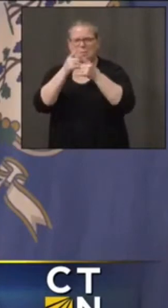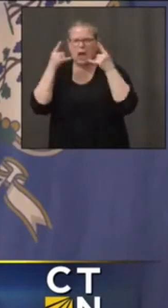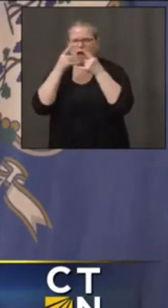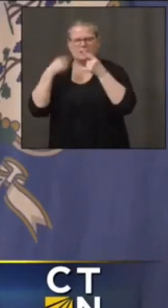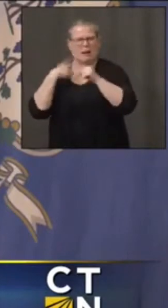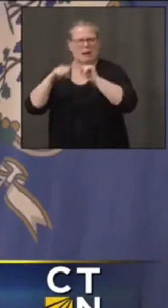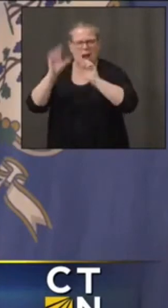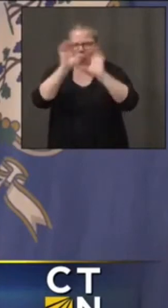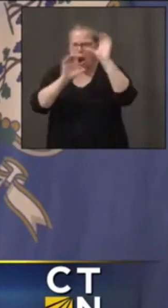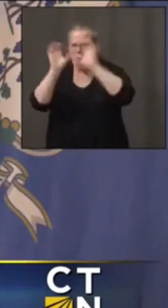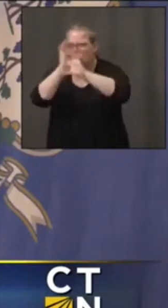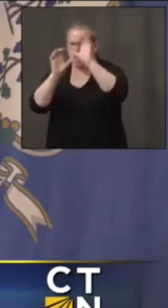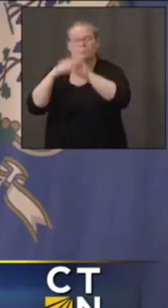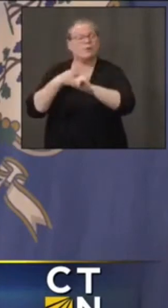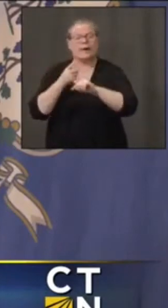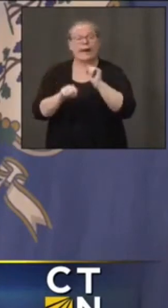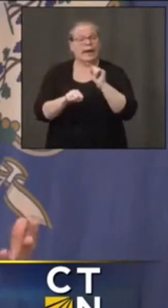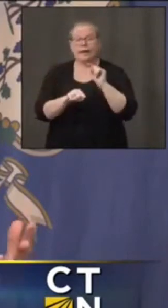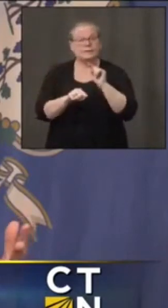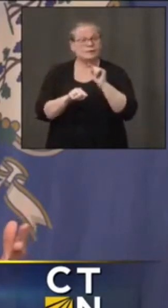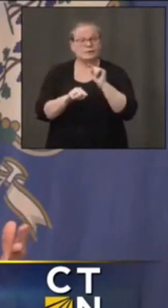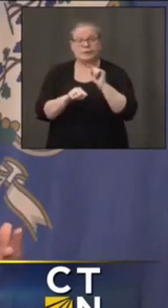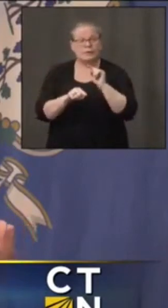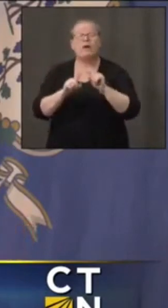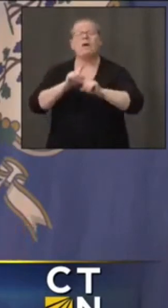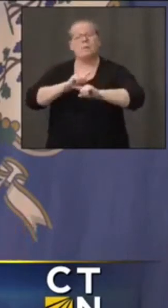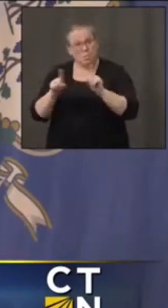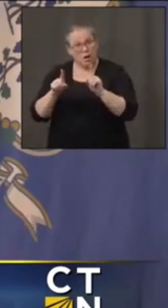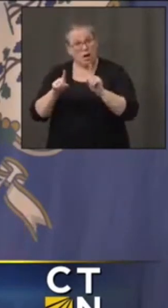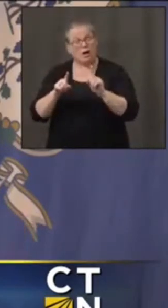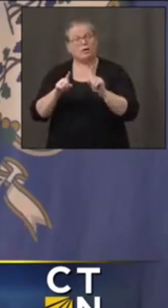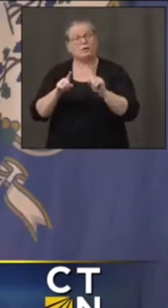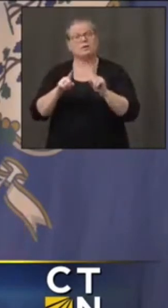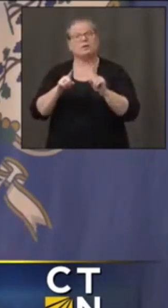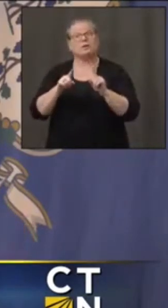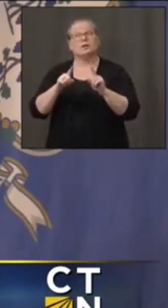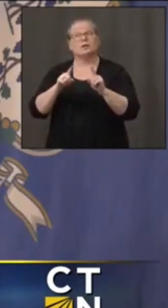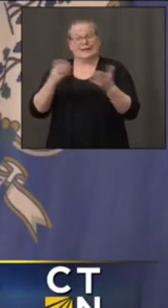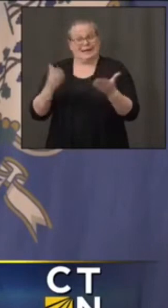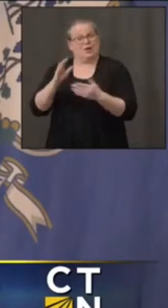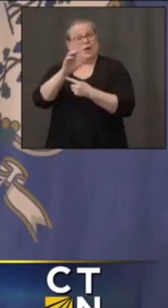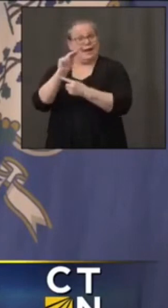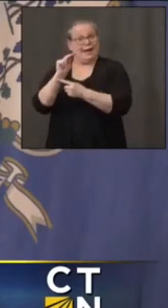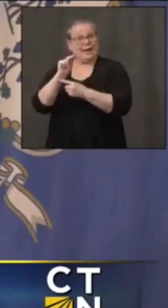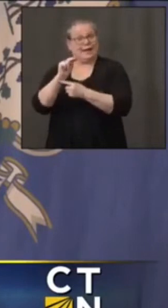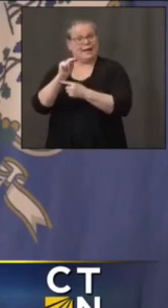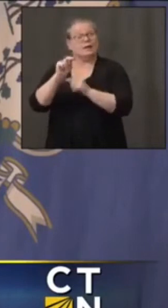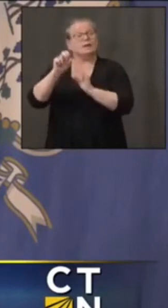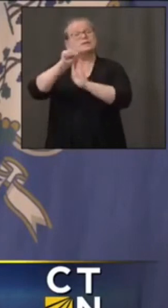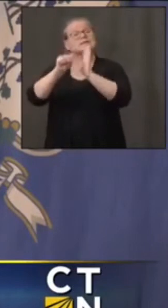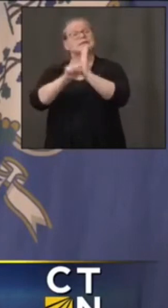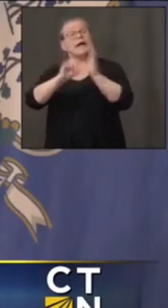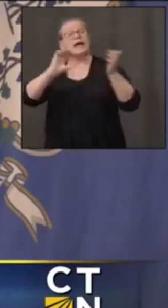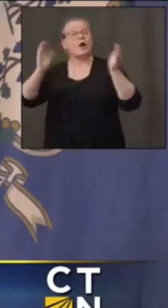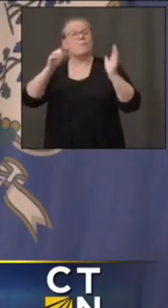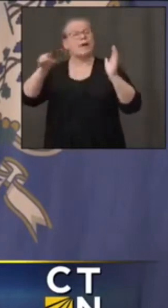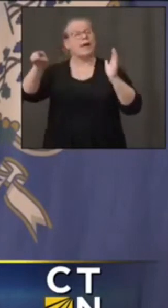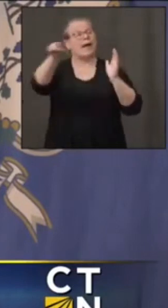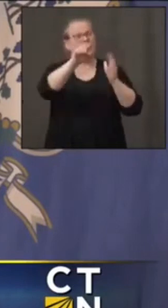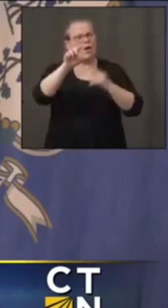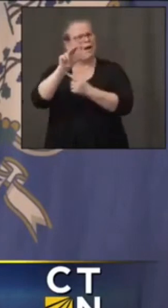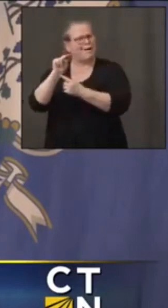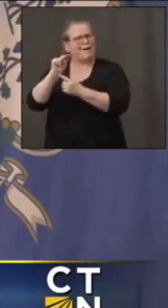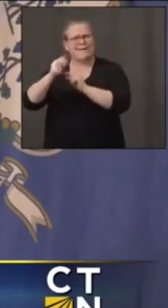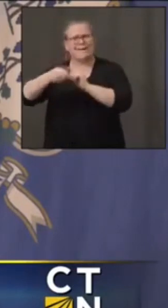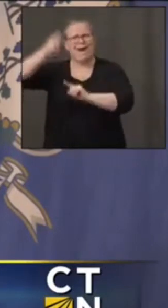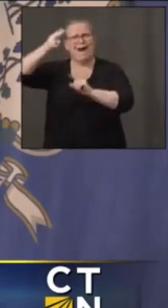corner. But we have one of the highest concentrations of people wearing the mask of any state in the country because people know it's the right thing